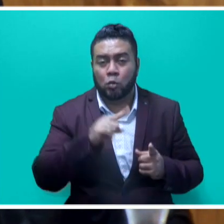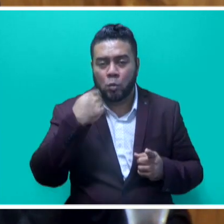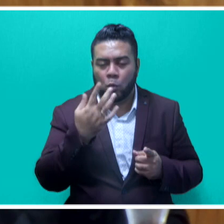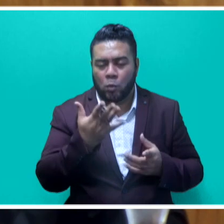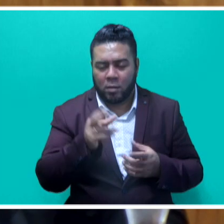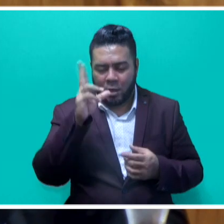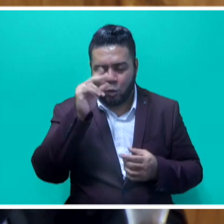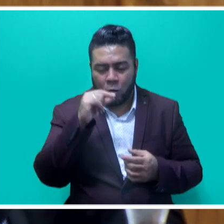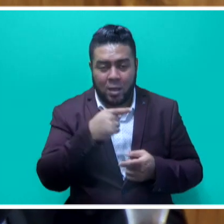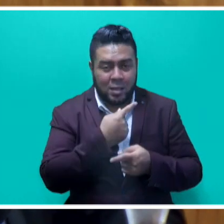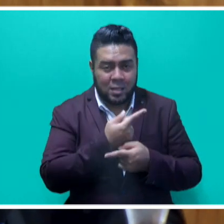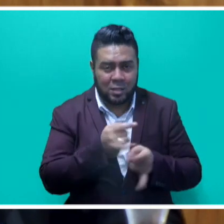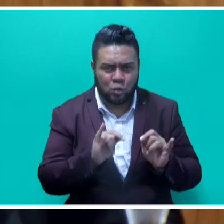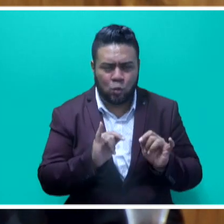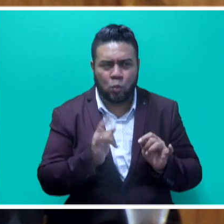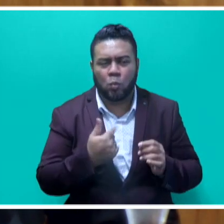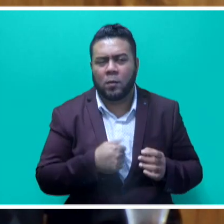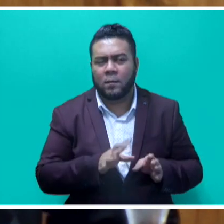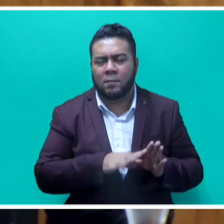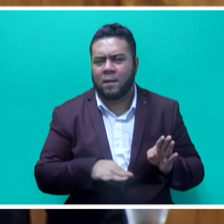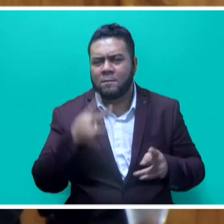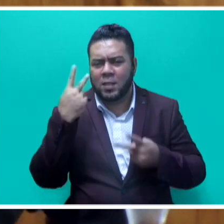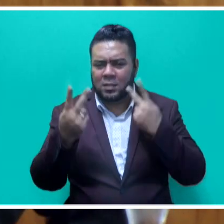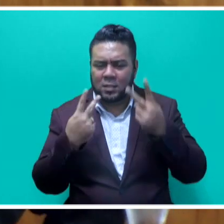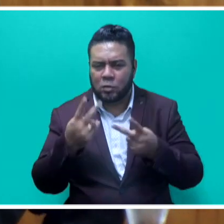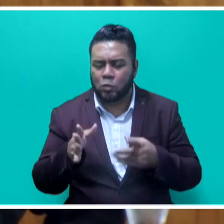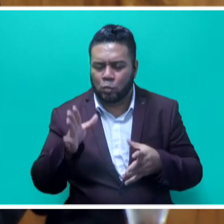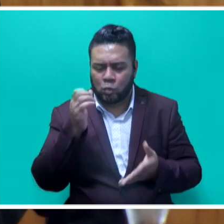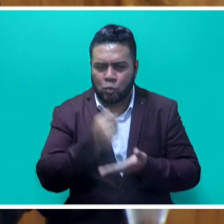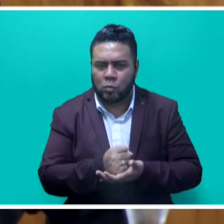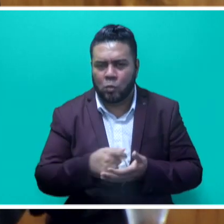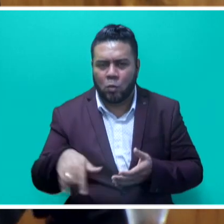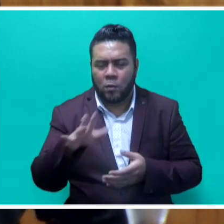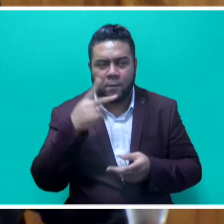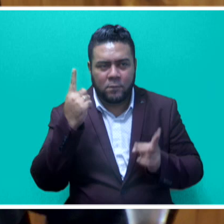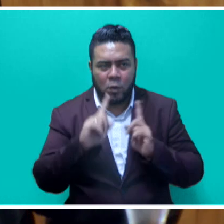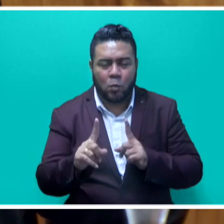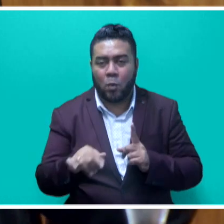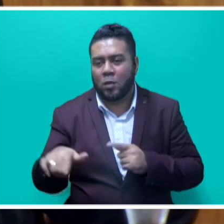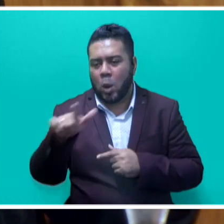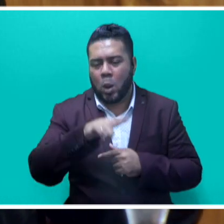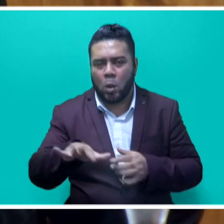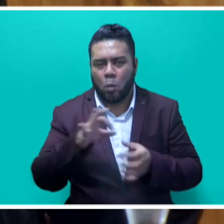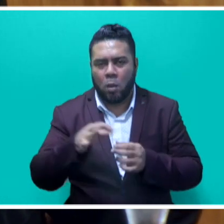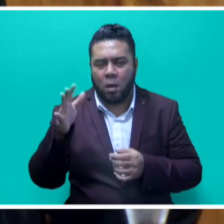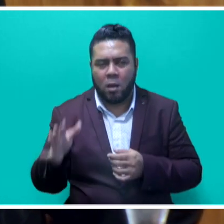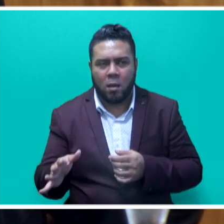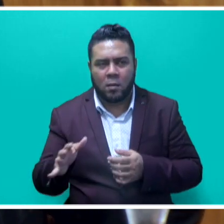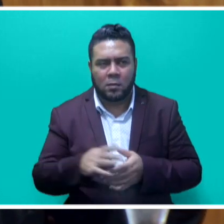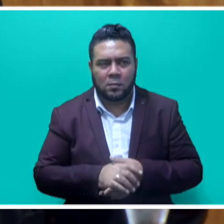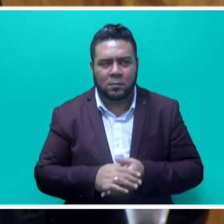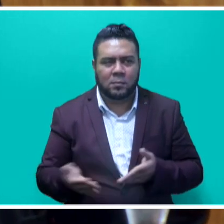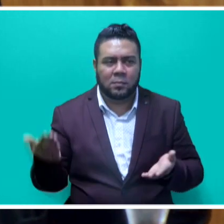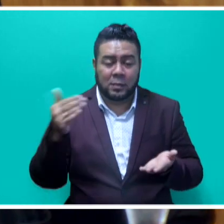Itoke Affairs, we are undertaking a site visit to ensure all protocols are followed with respect to landowners. Additionally,